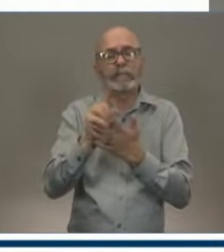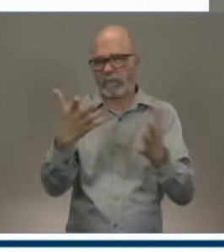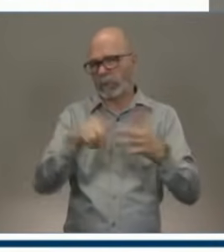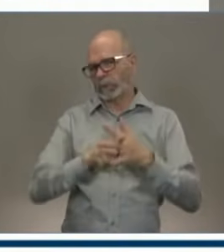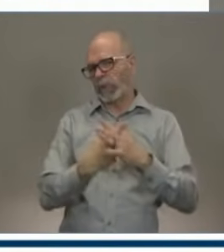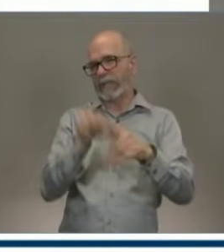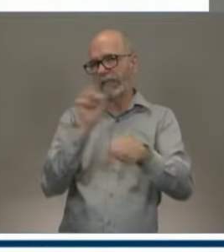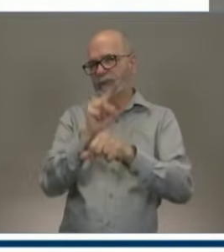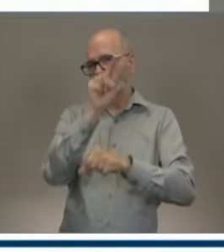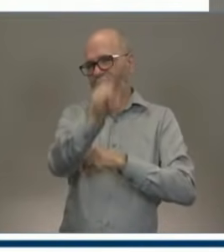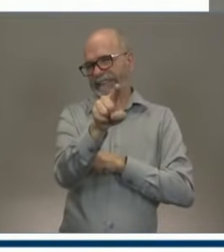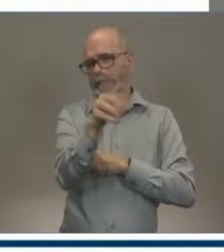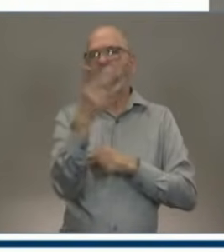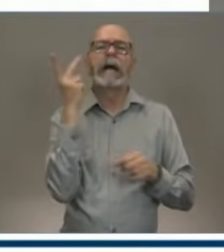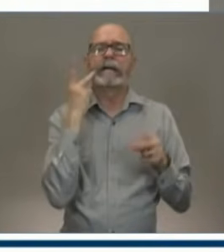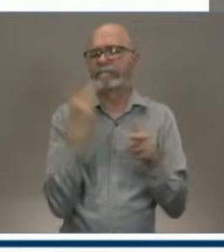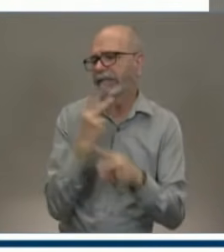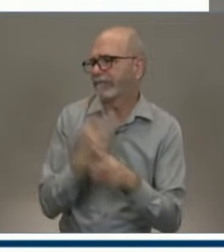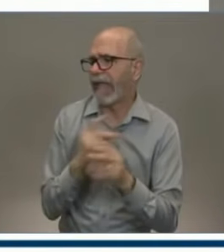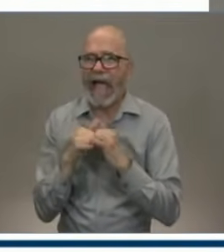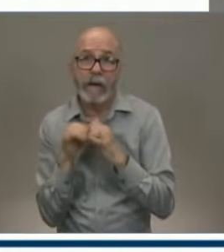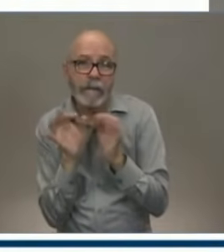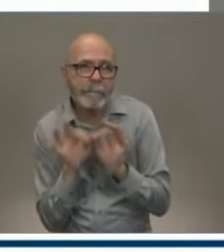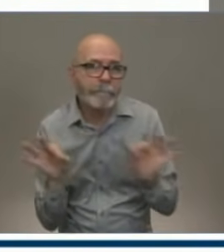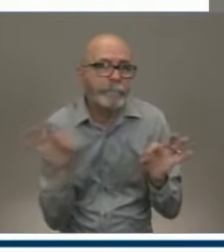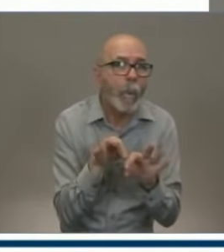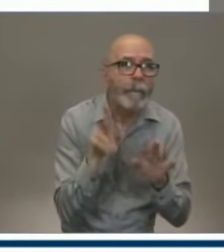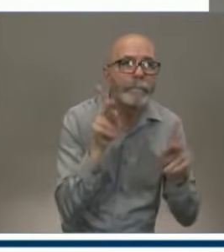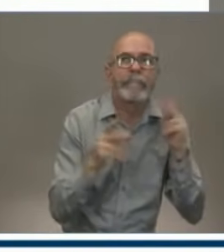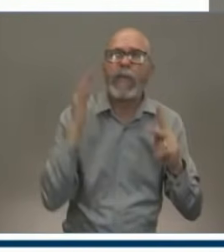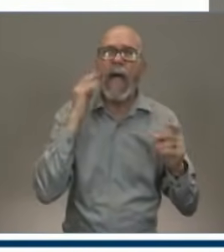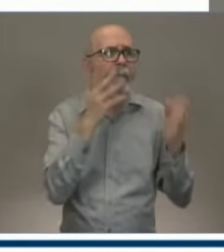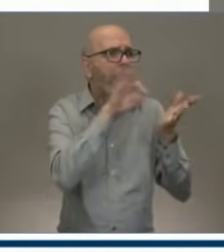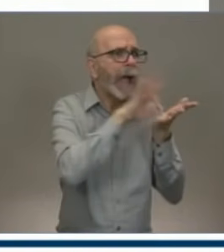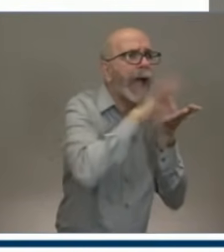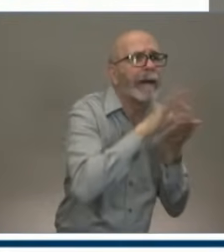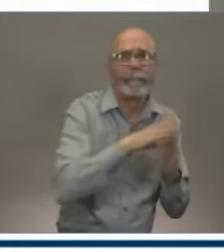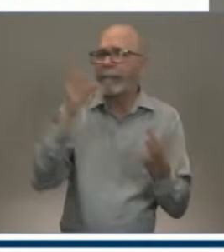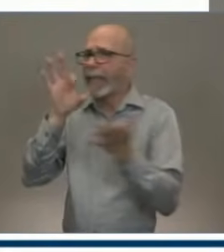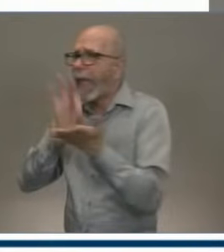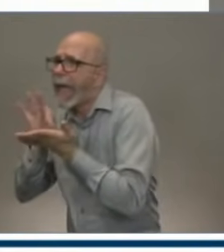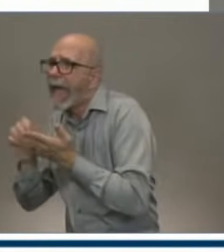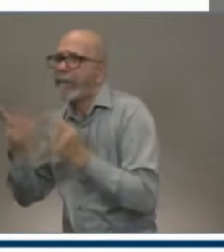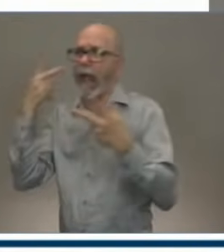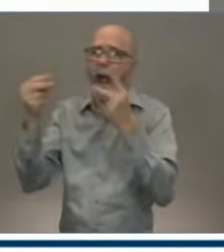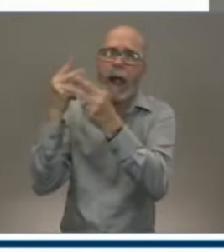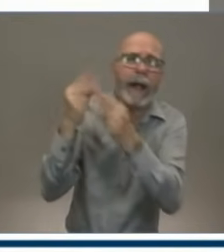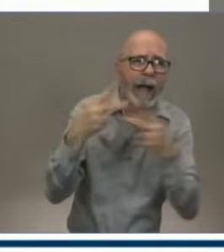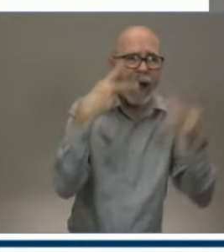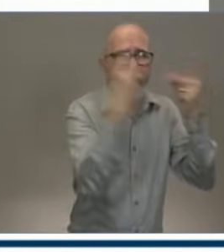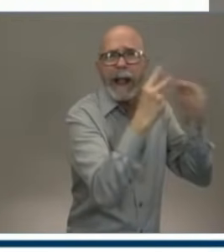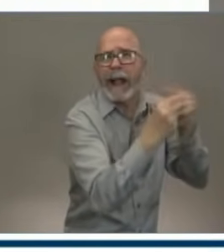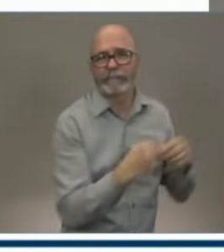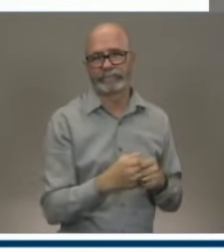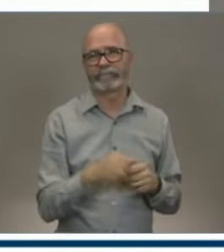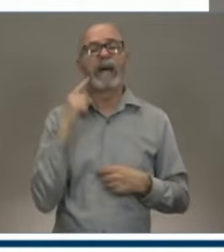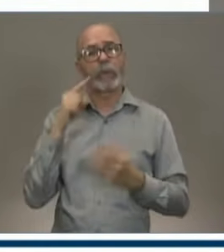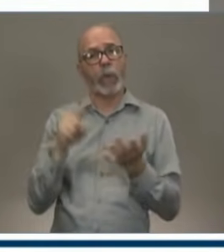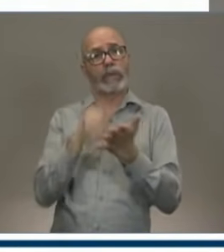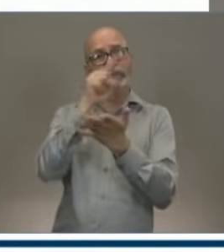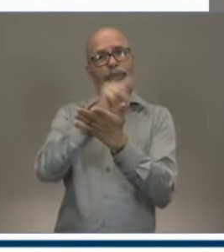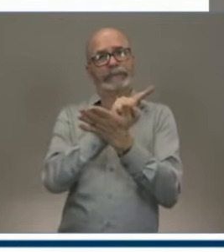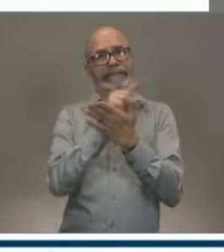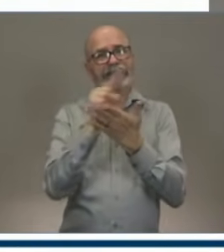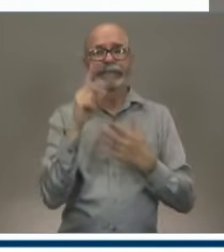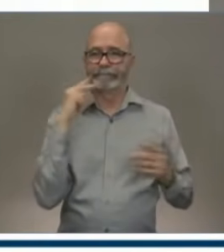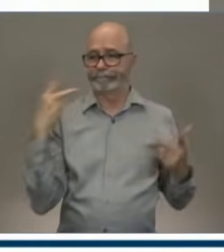the importance of having as up-to-date numbers as possible. We started reporting weekly simply because we were reporting our